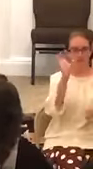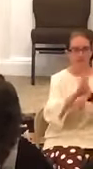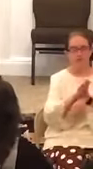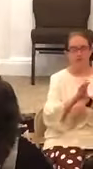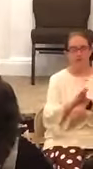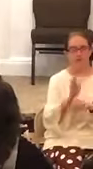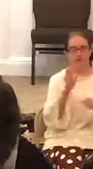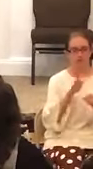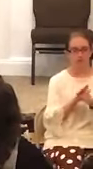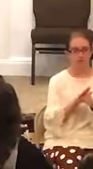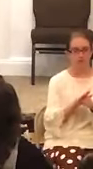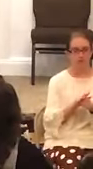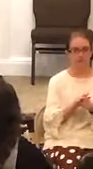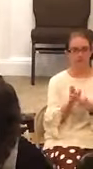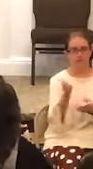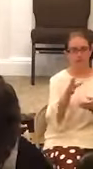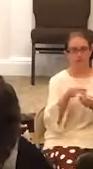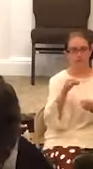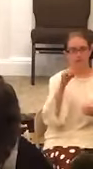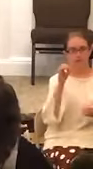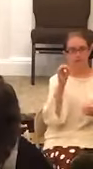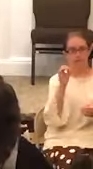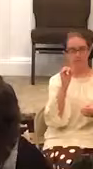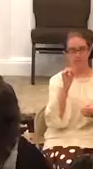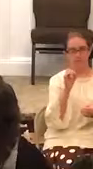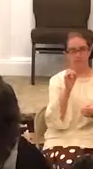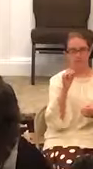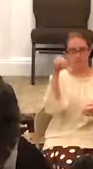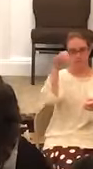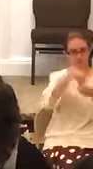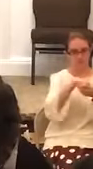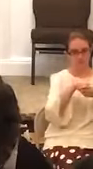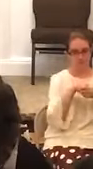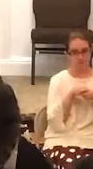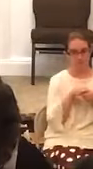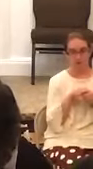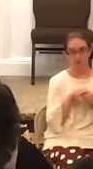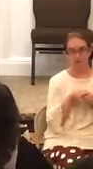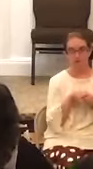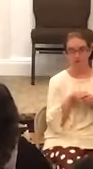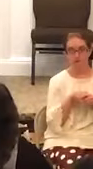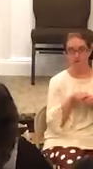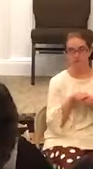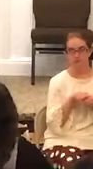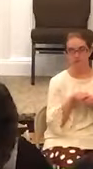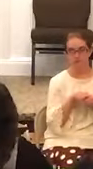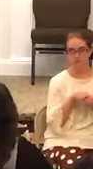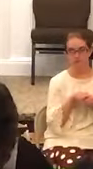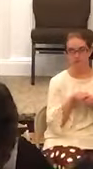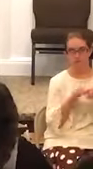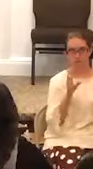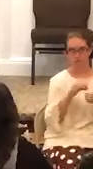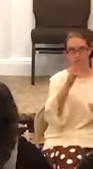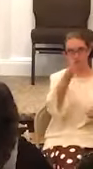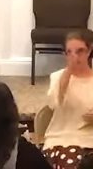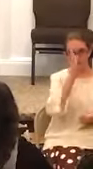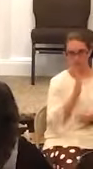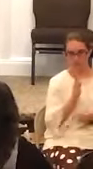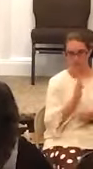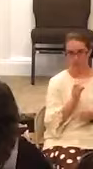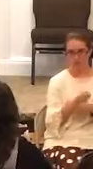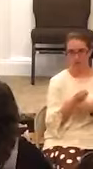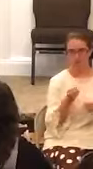God that are filled with the Holy Spirit. Amen. That Spirit of God, the Holy Ghost is on the inside of you. Woo, hallelujah. Amen. That Spirit of God